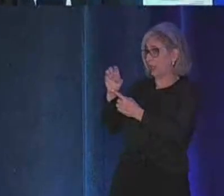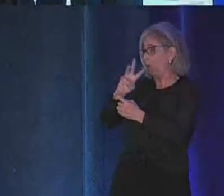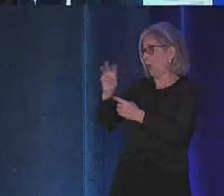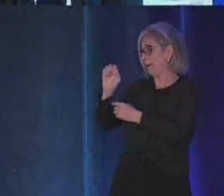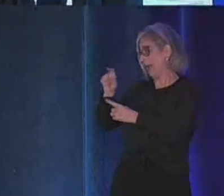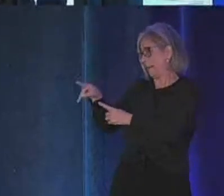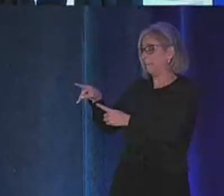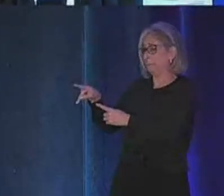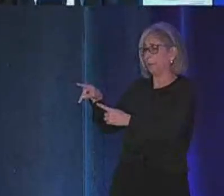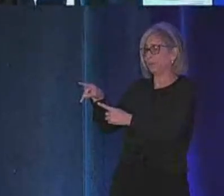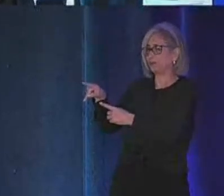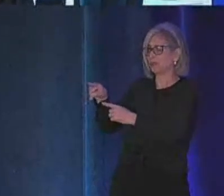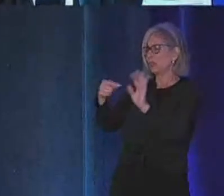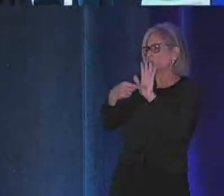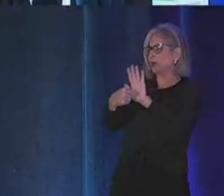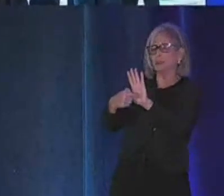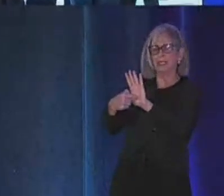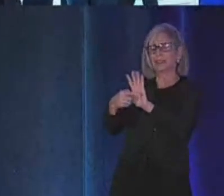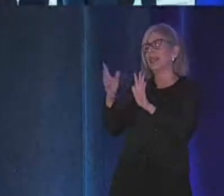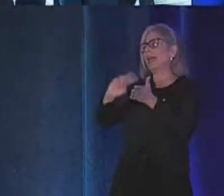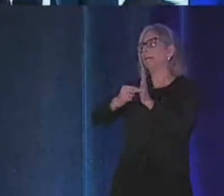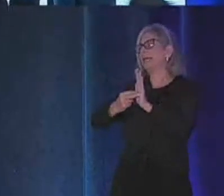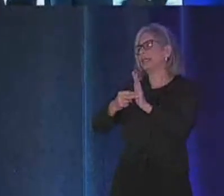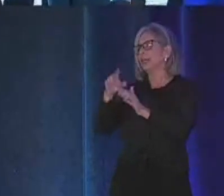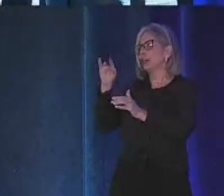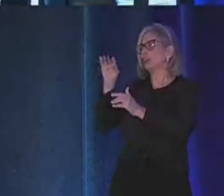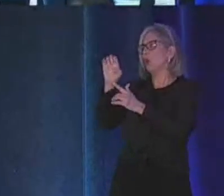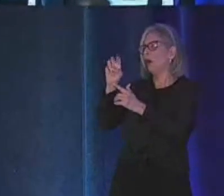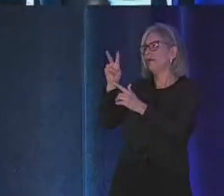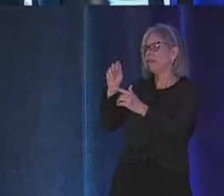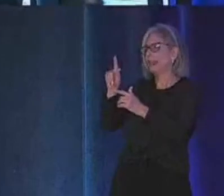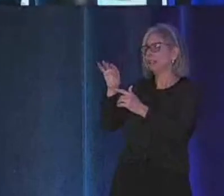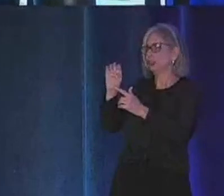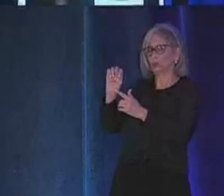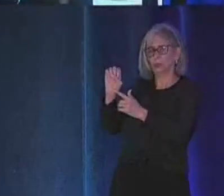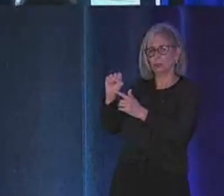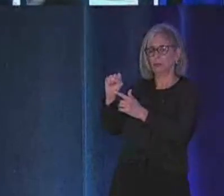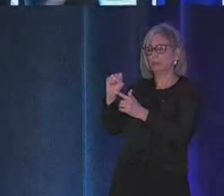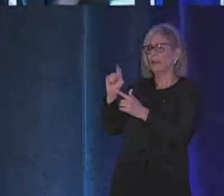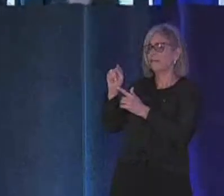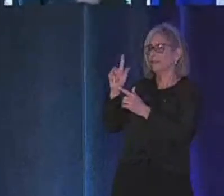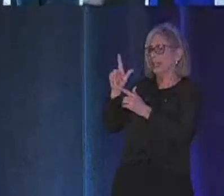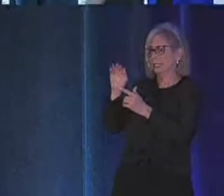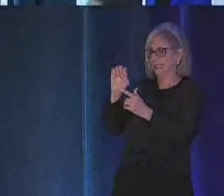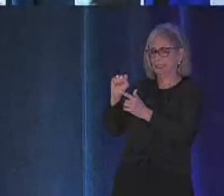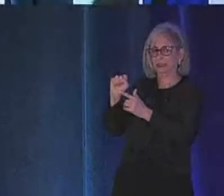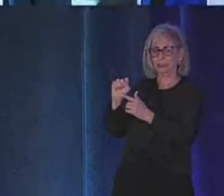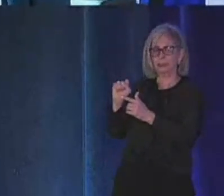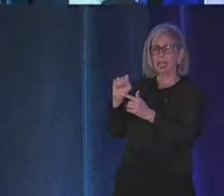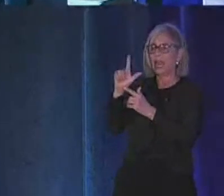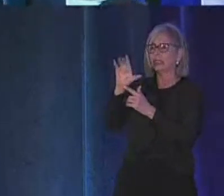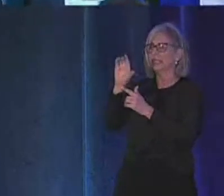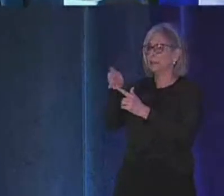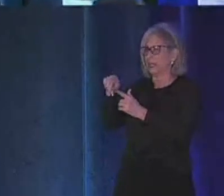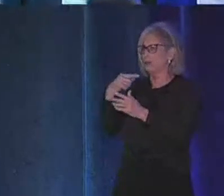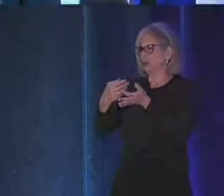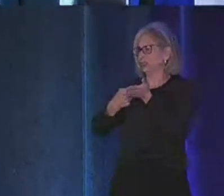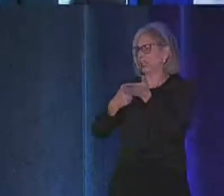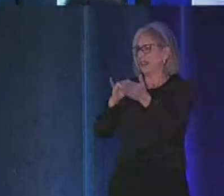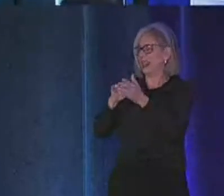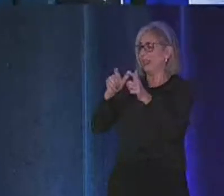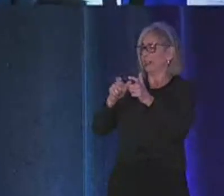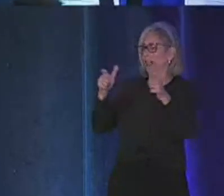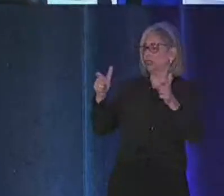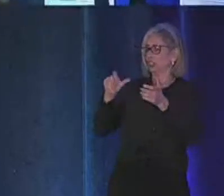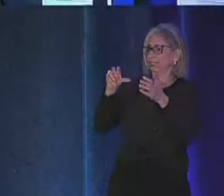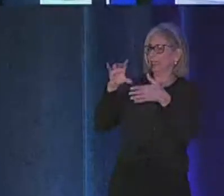app. So it stands for, I mean, Core Web Vitals are something called LCP, which I'll talk about a little later, largest contentful